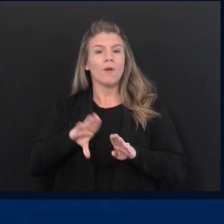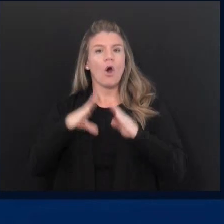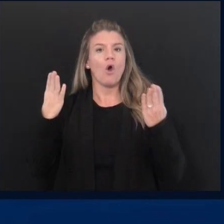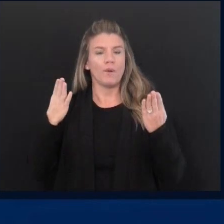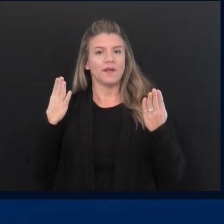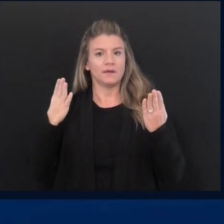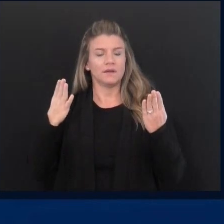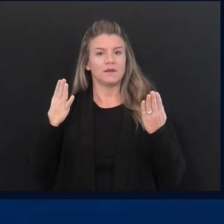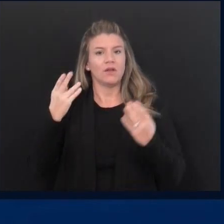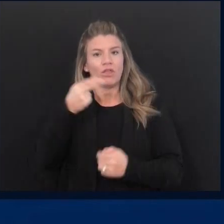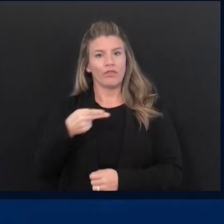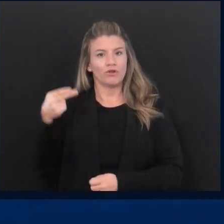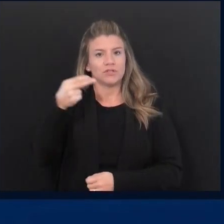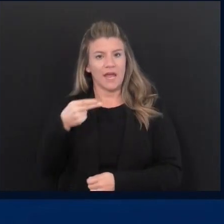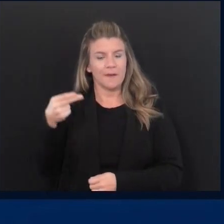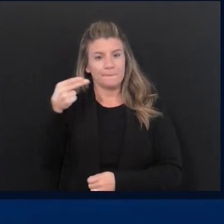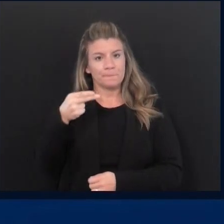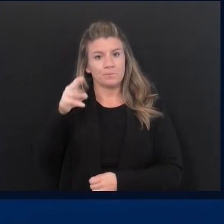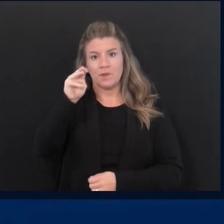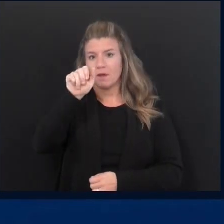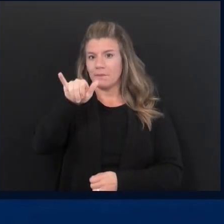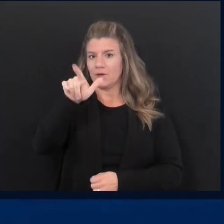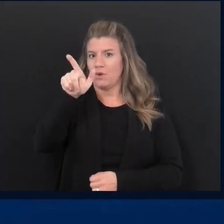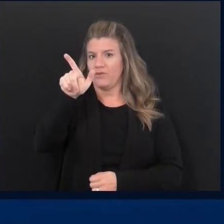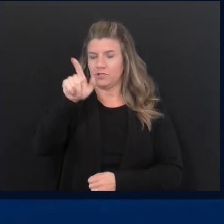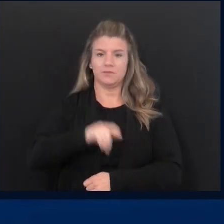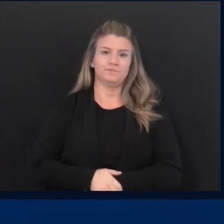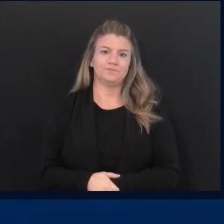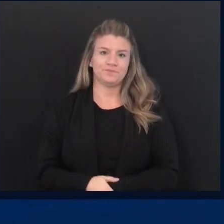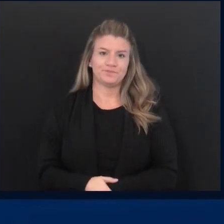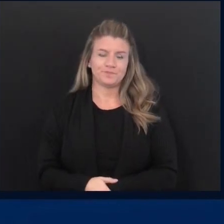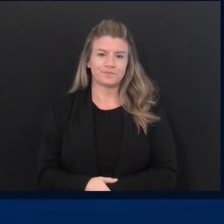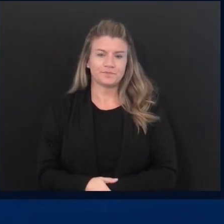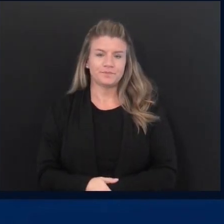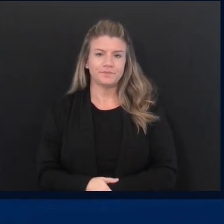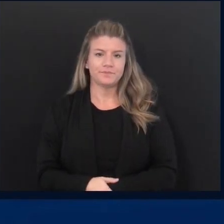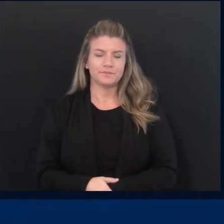opening back up on Thursday, May 21st.